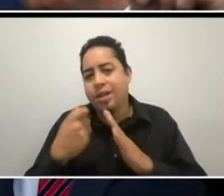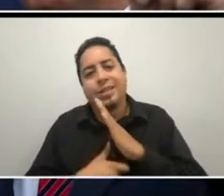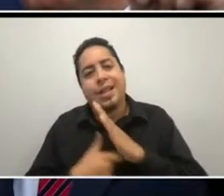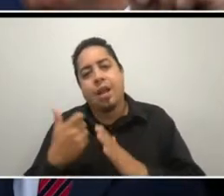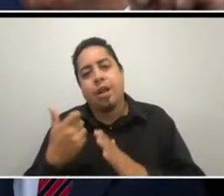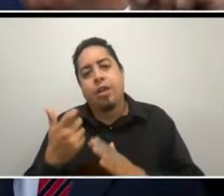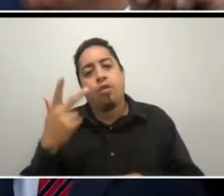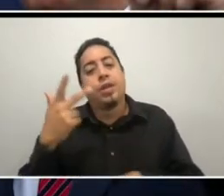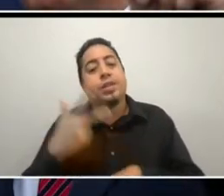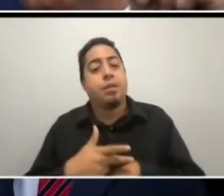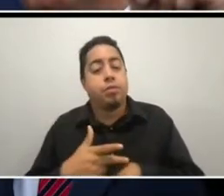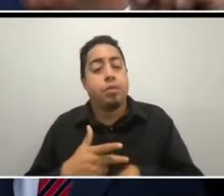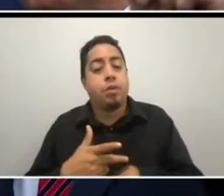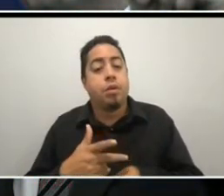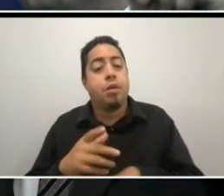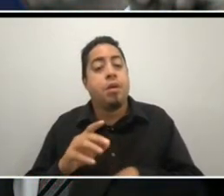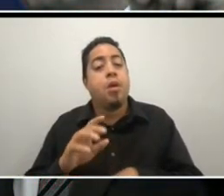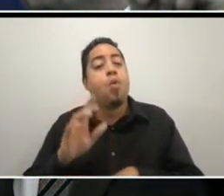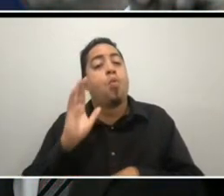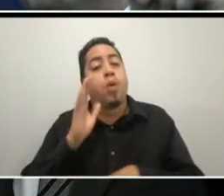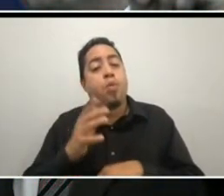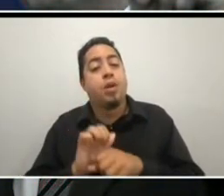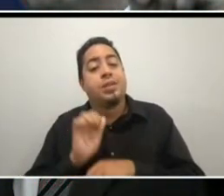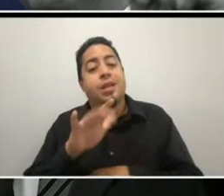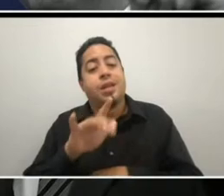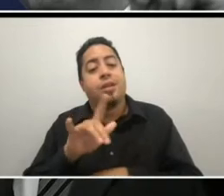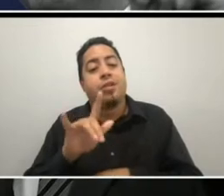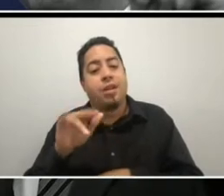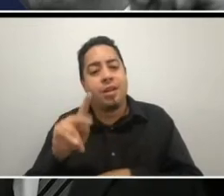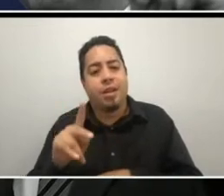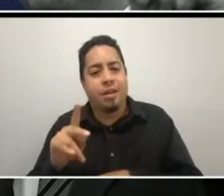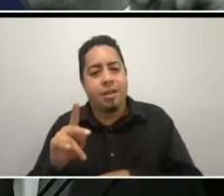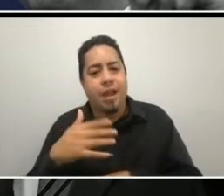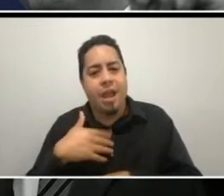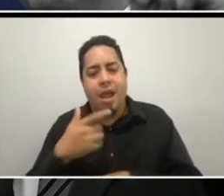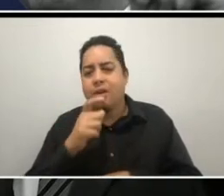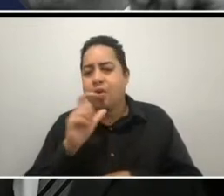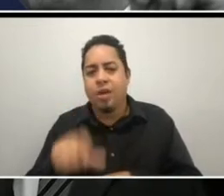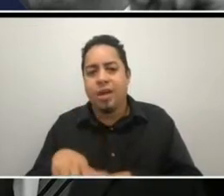we'll send you the link from WSB that does. I don't care about a link. I don't need it.